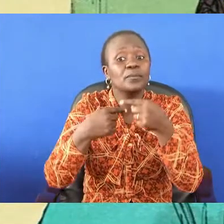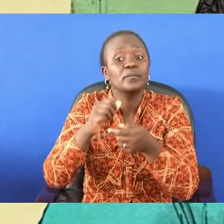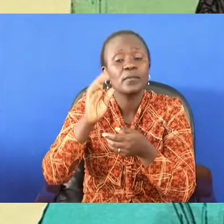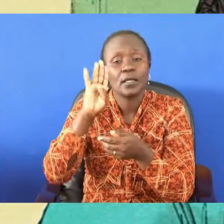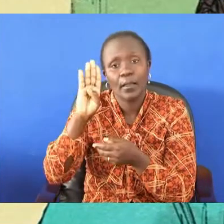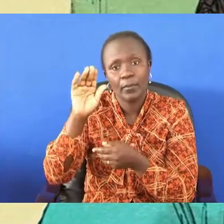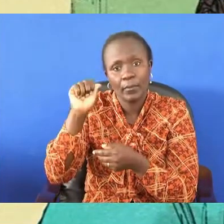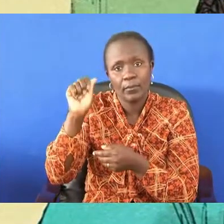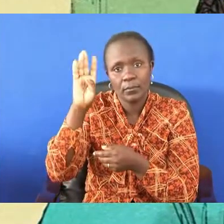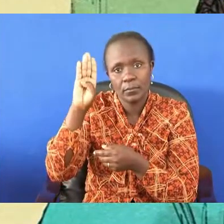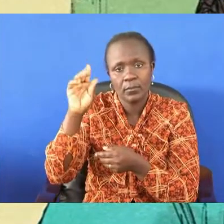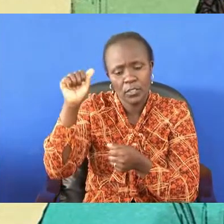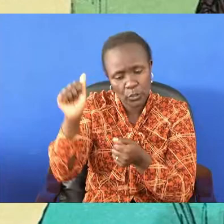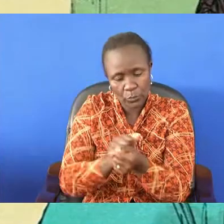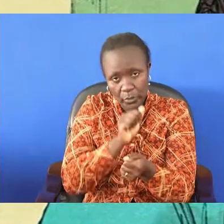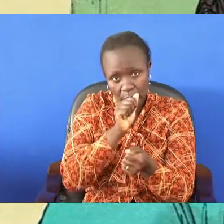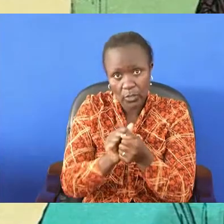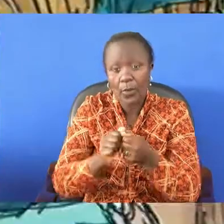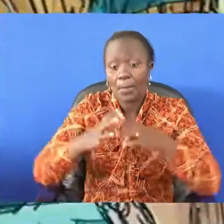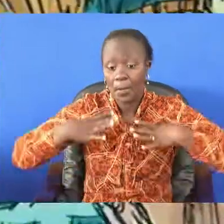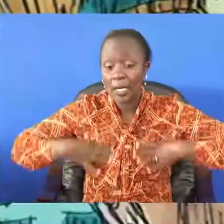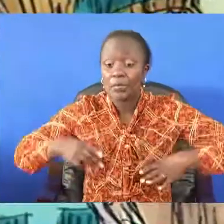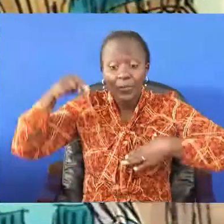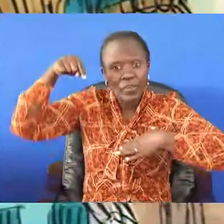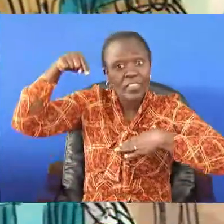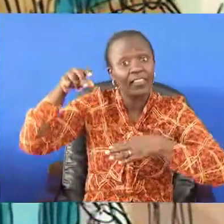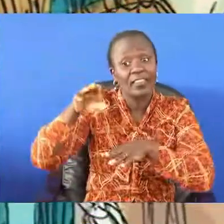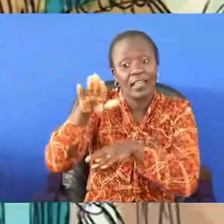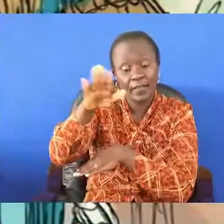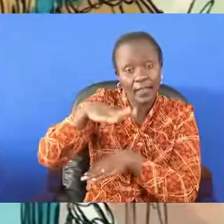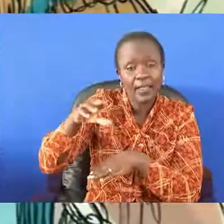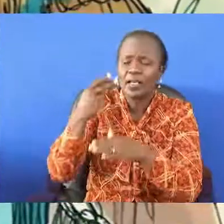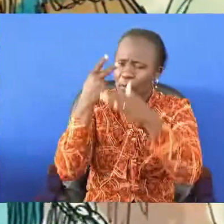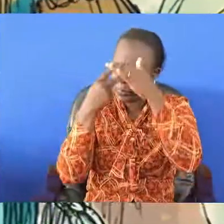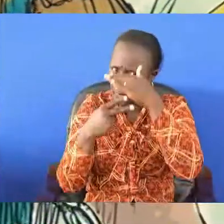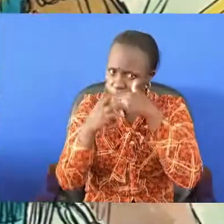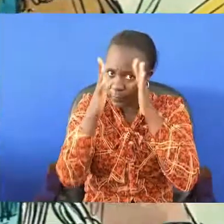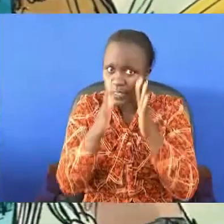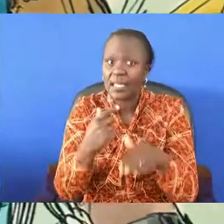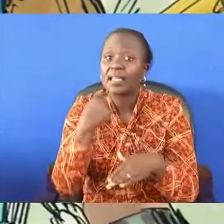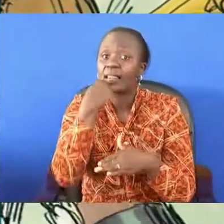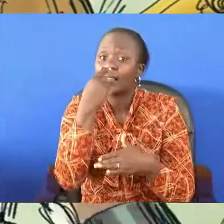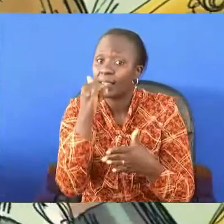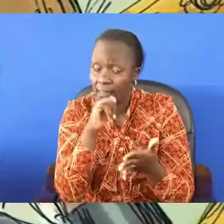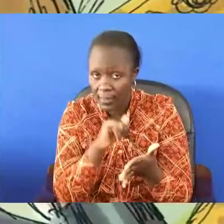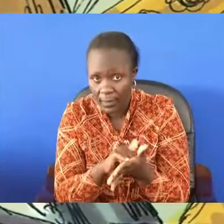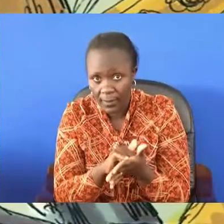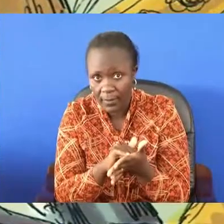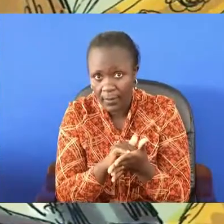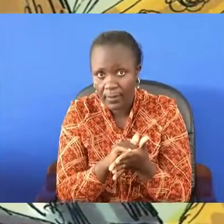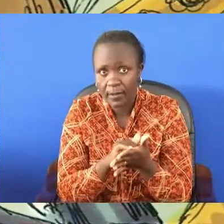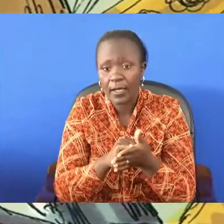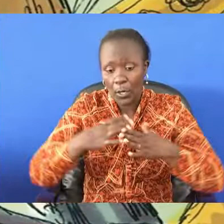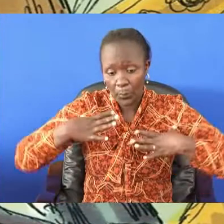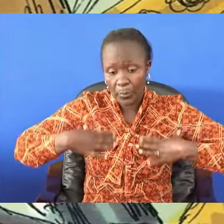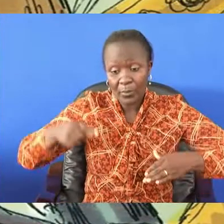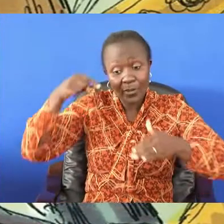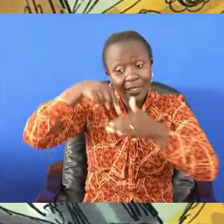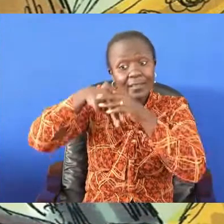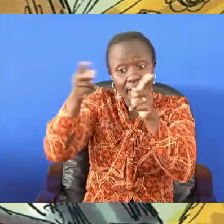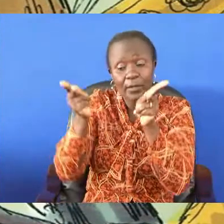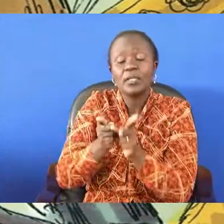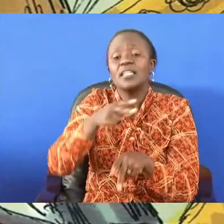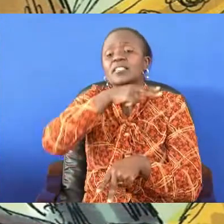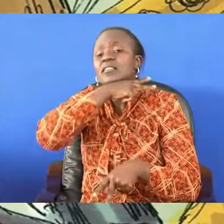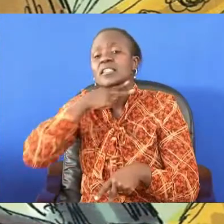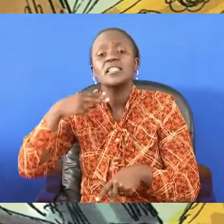was going to be destroyed by the Babylonians. He had prophesied that the Babylonians were going to